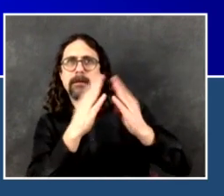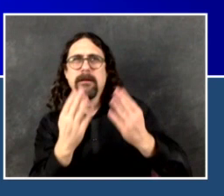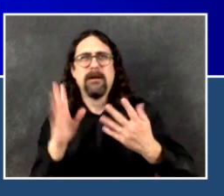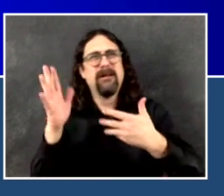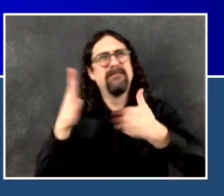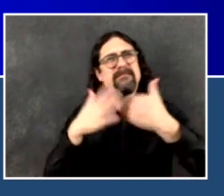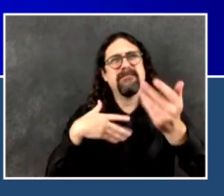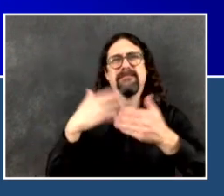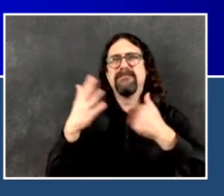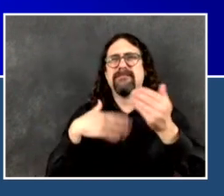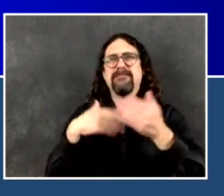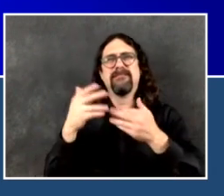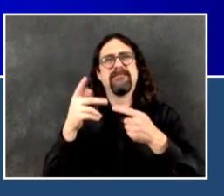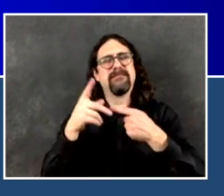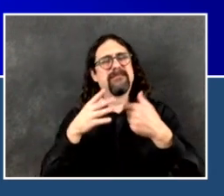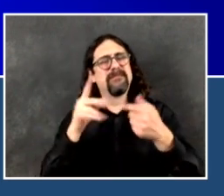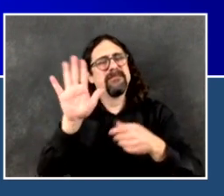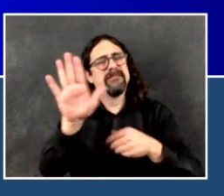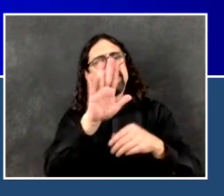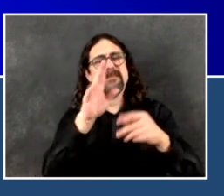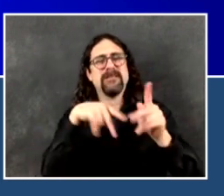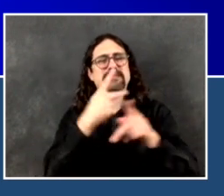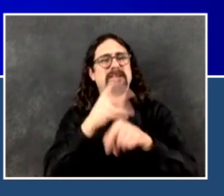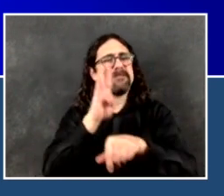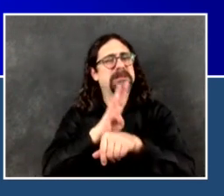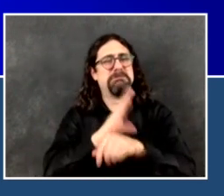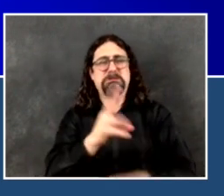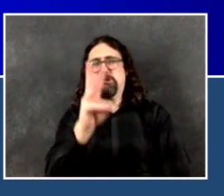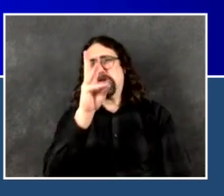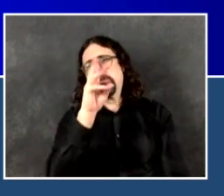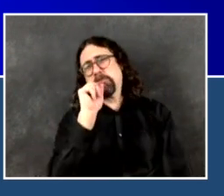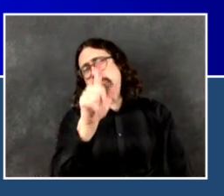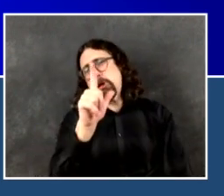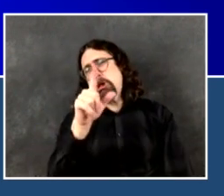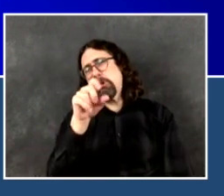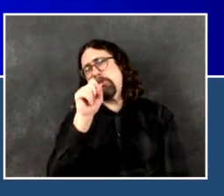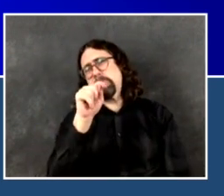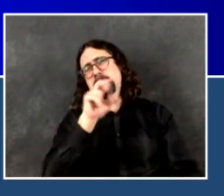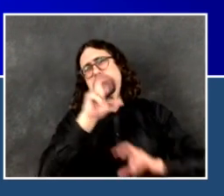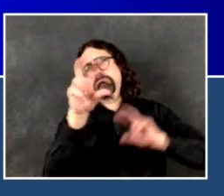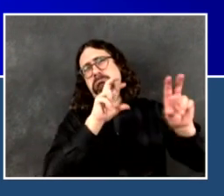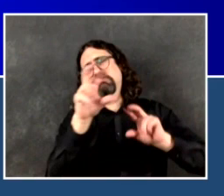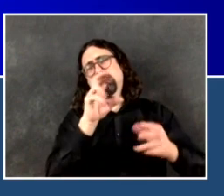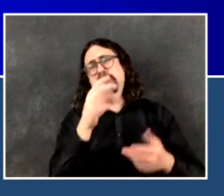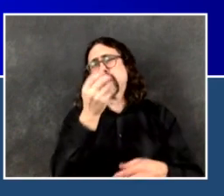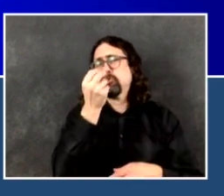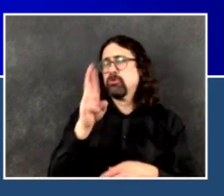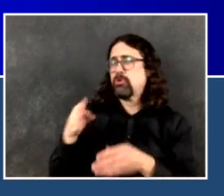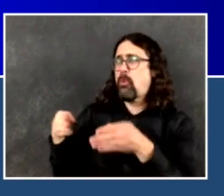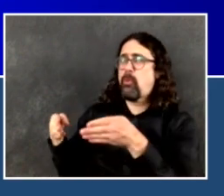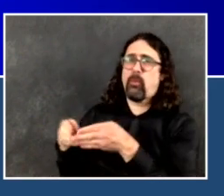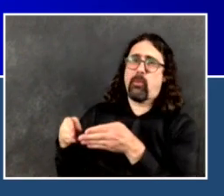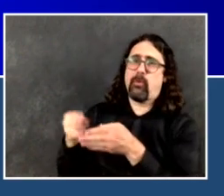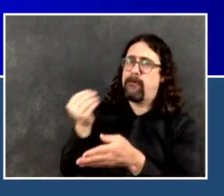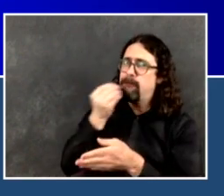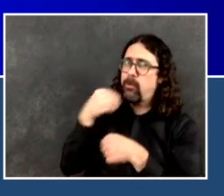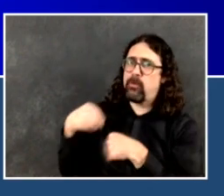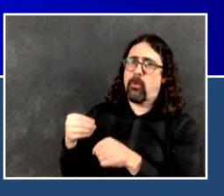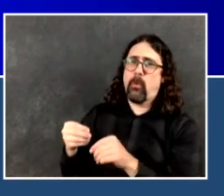it the right way and get our bigger economy going so it'll support everything else we do.